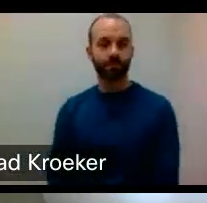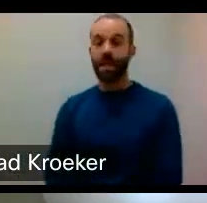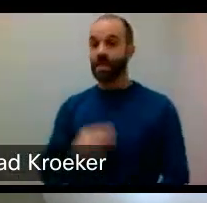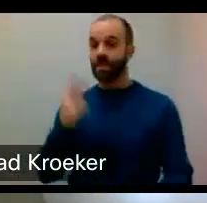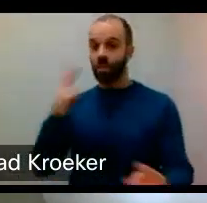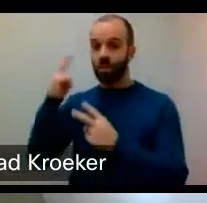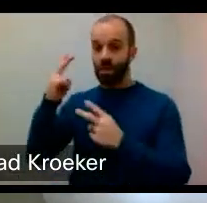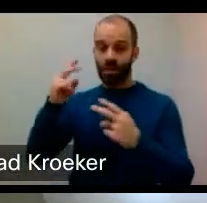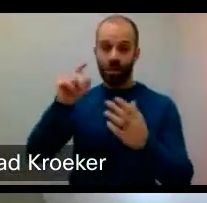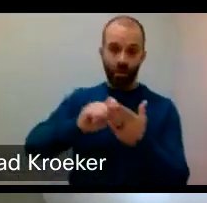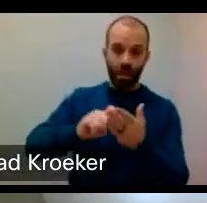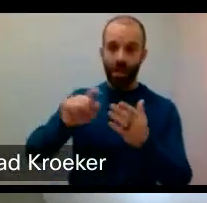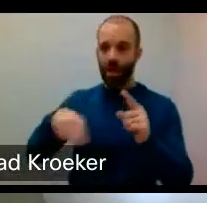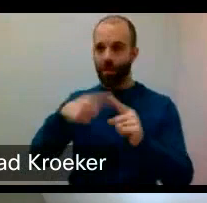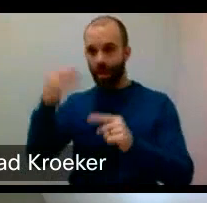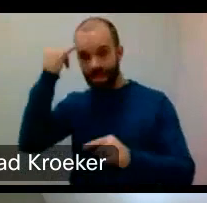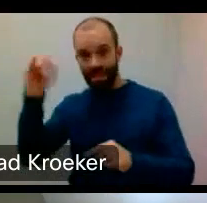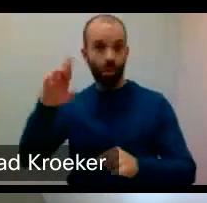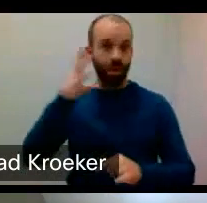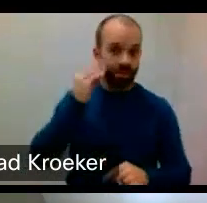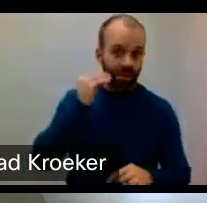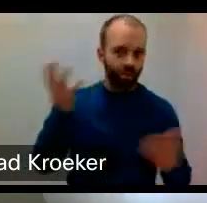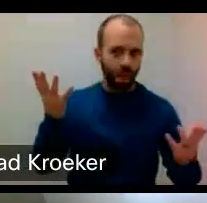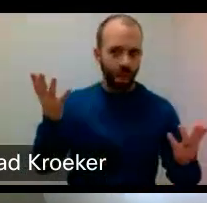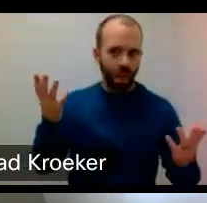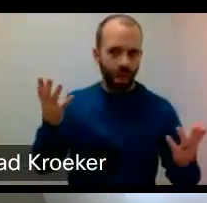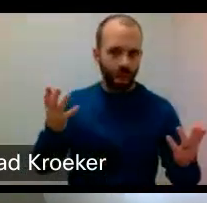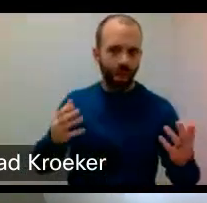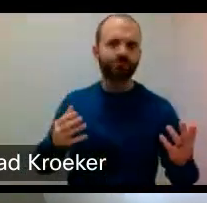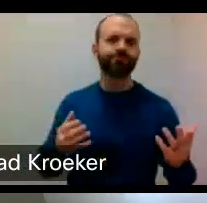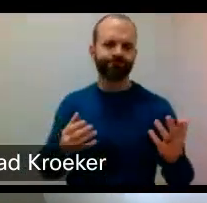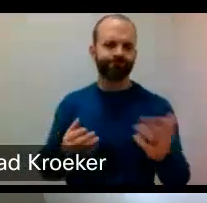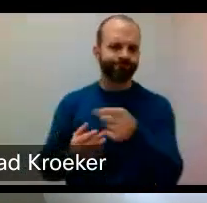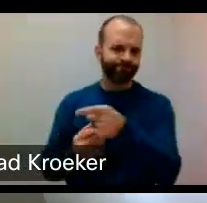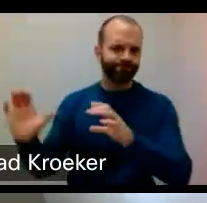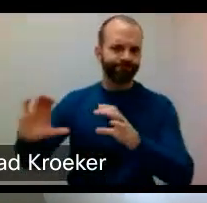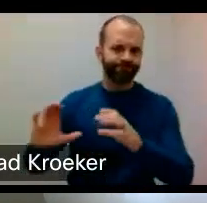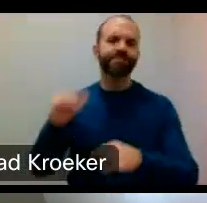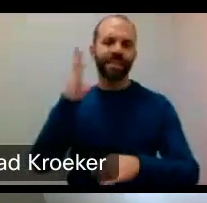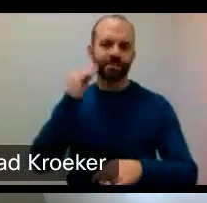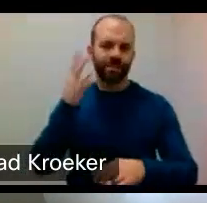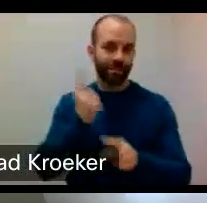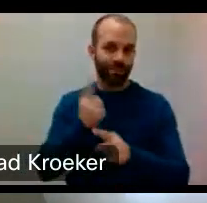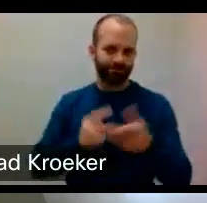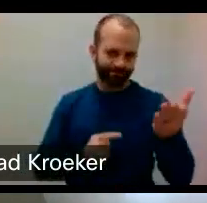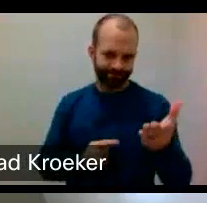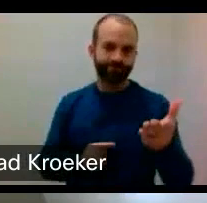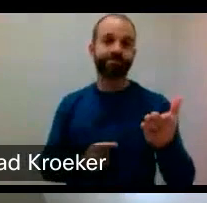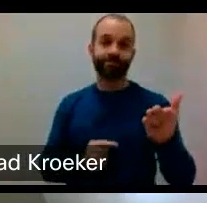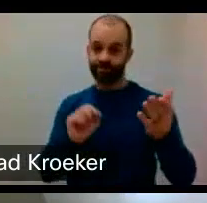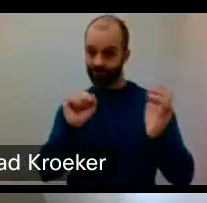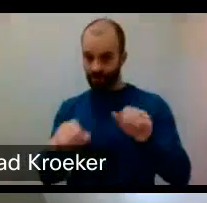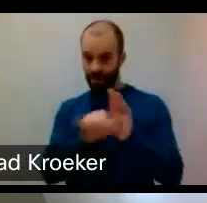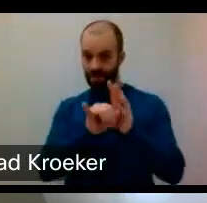on an idea or an experience? Good, I see it in the chat. Experience is correct. And can we identify